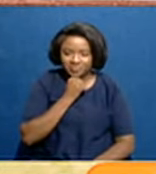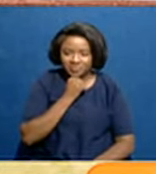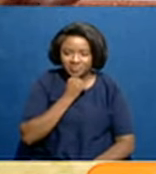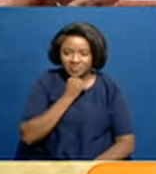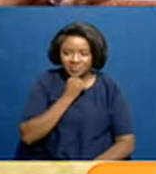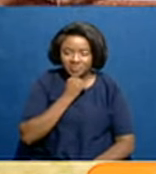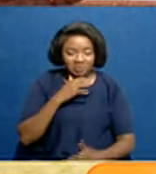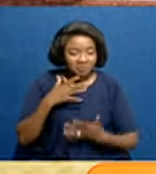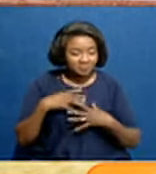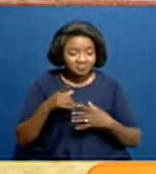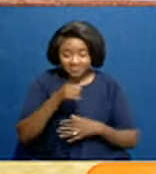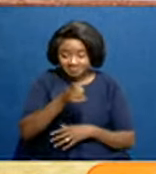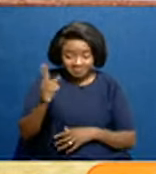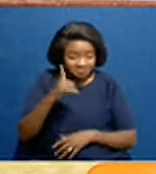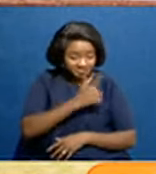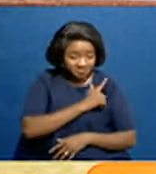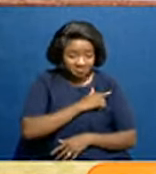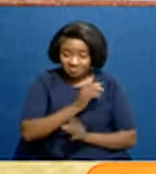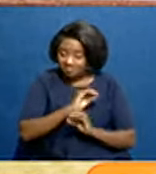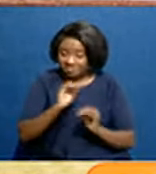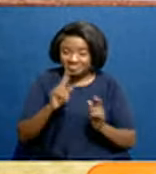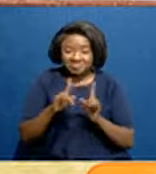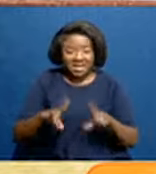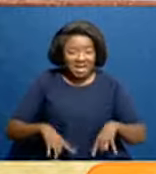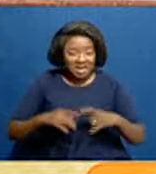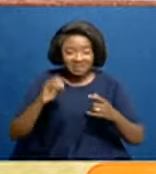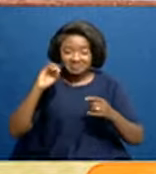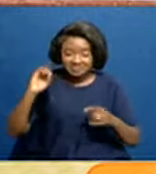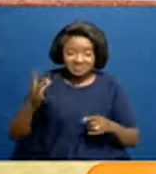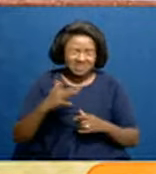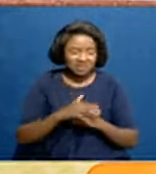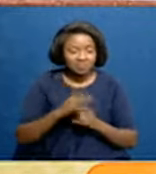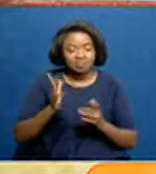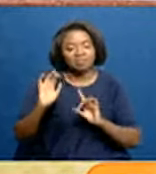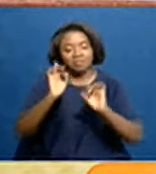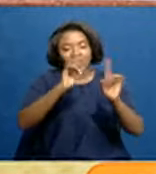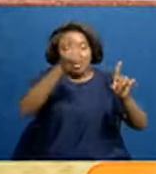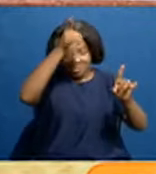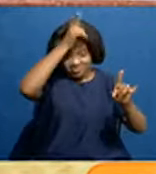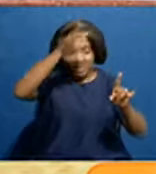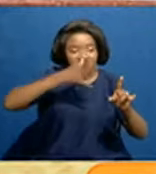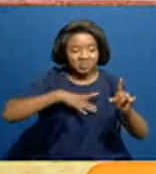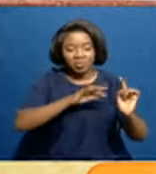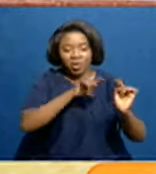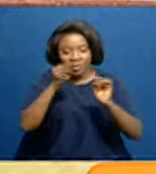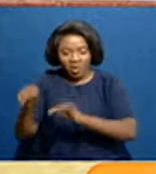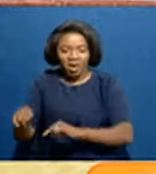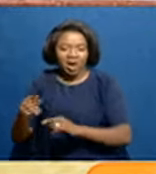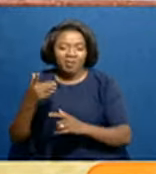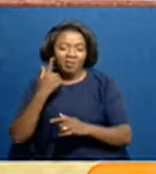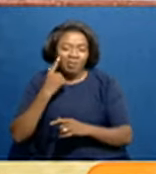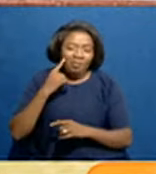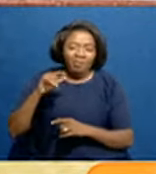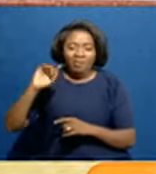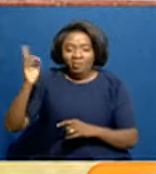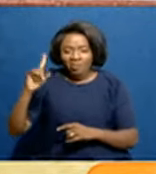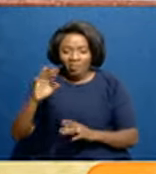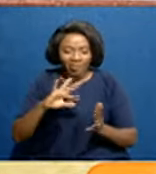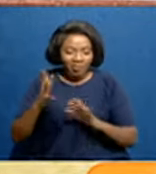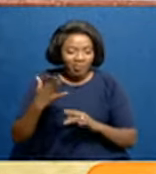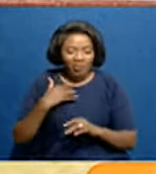And these are not lazy people. Right. And these are not people who left rural areas because they wanted to come and see the skyscrapers in Nairobi. These are people who